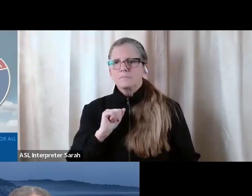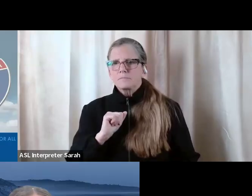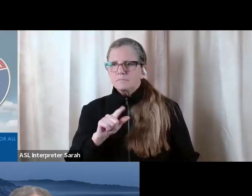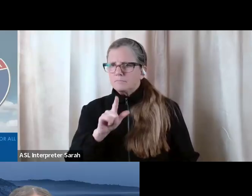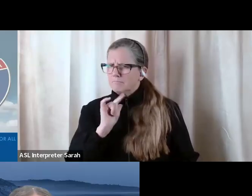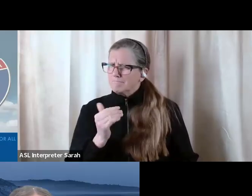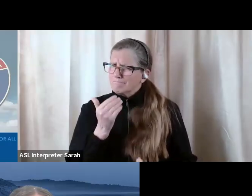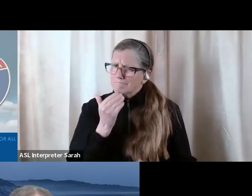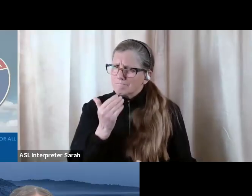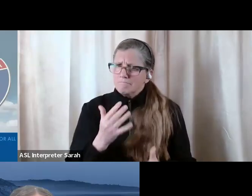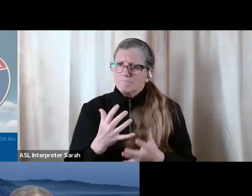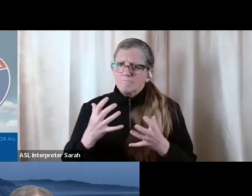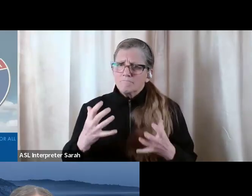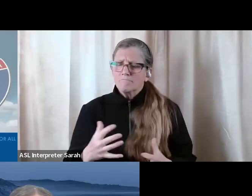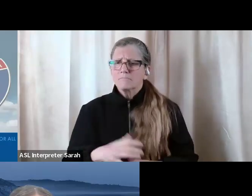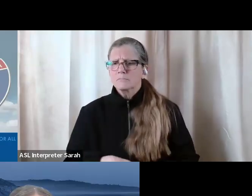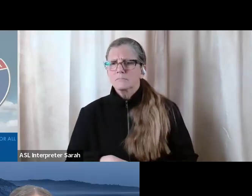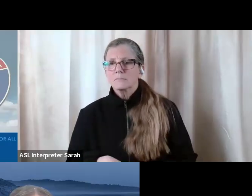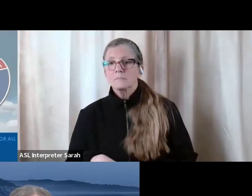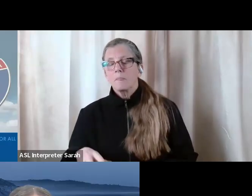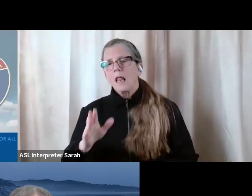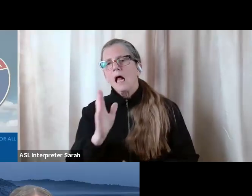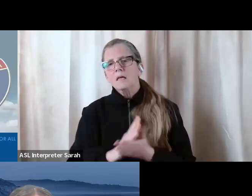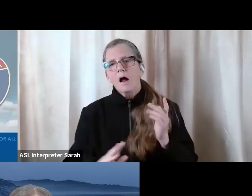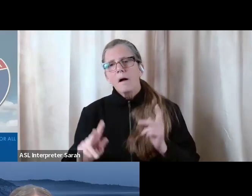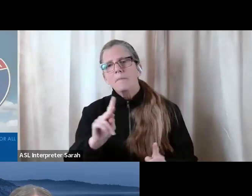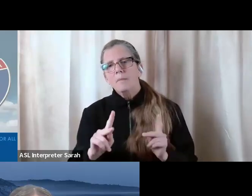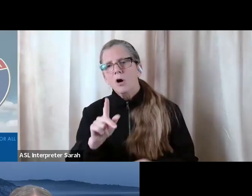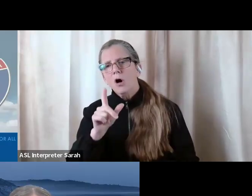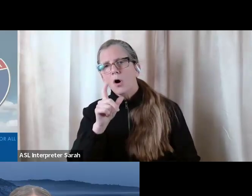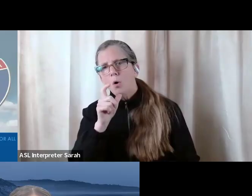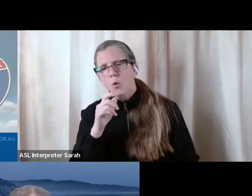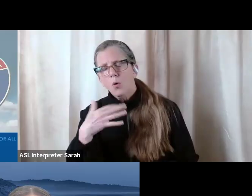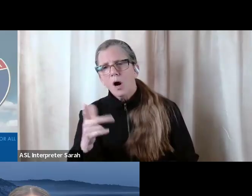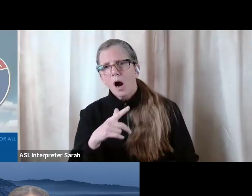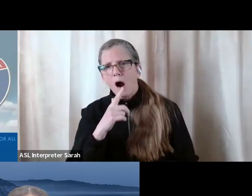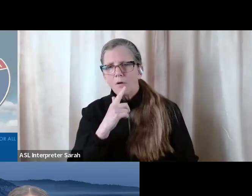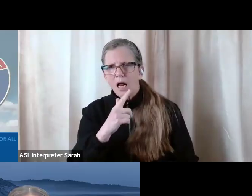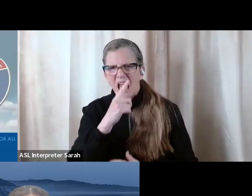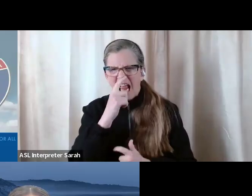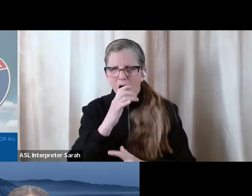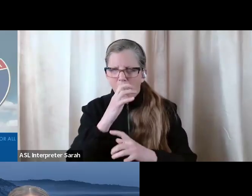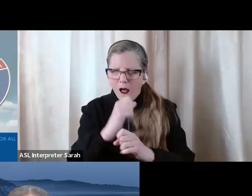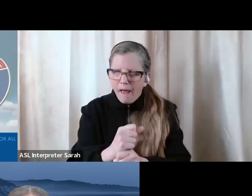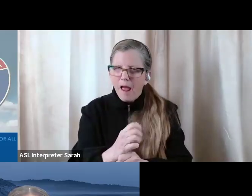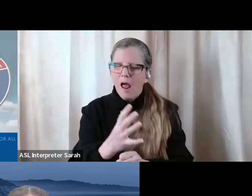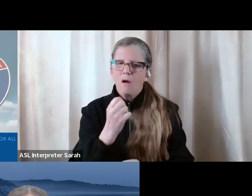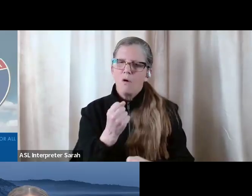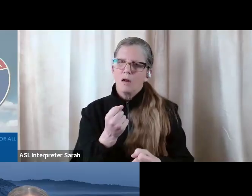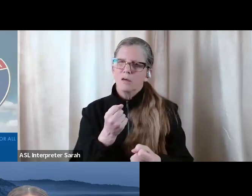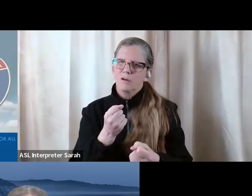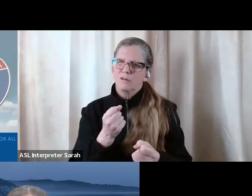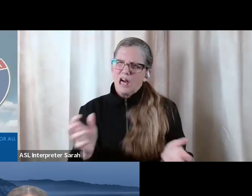appreciated you for the folks that are really interested and committed to further promoting the